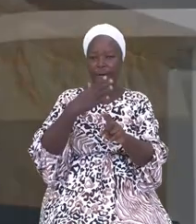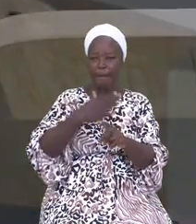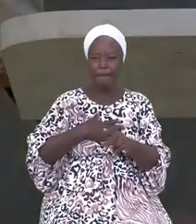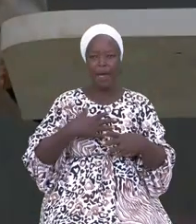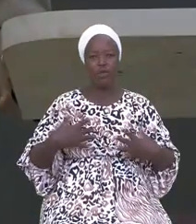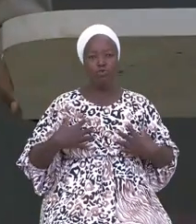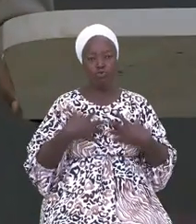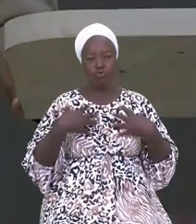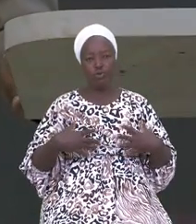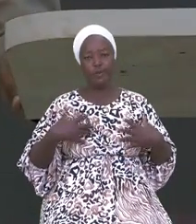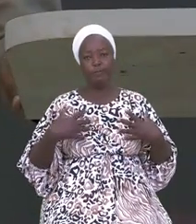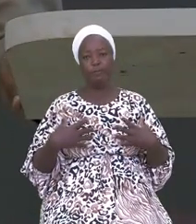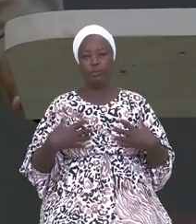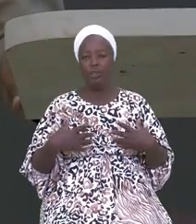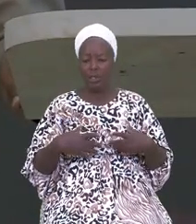my youth.